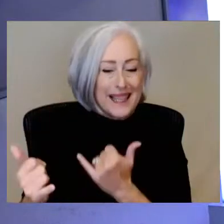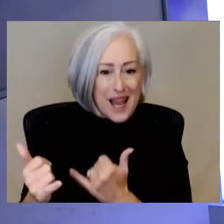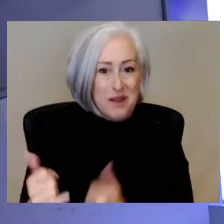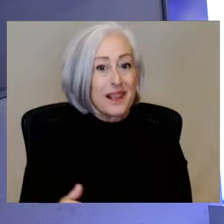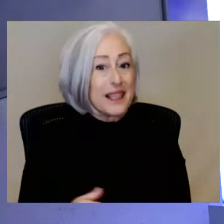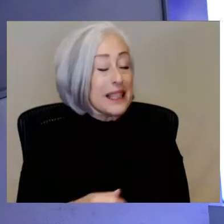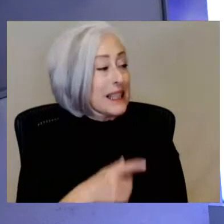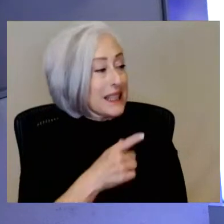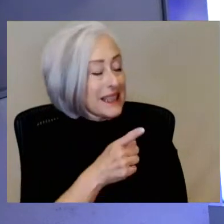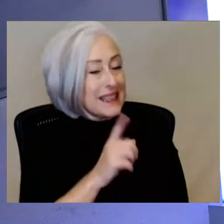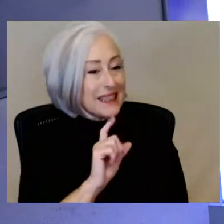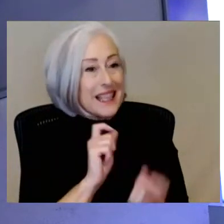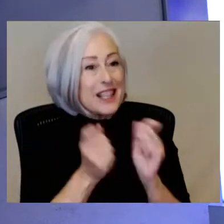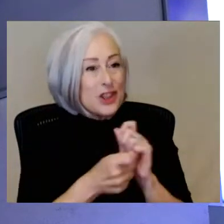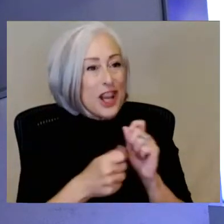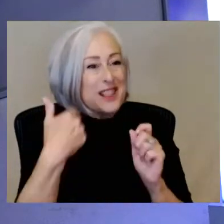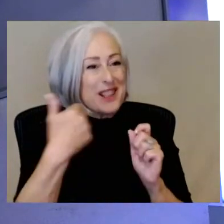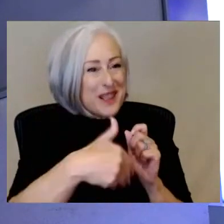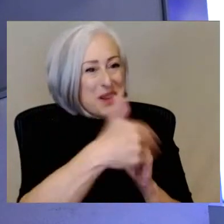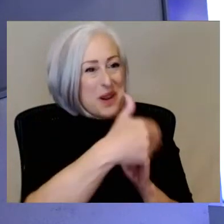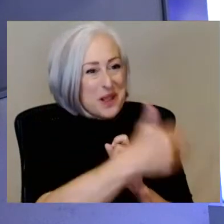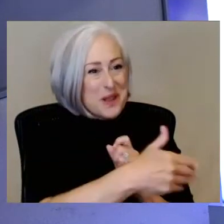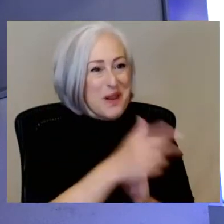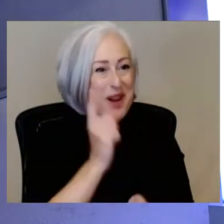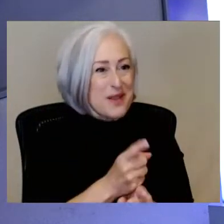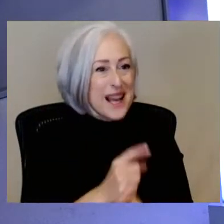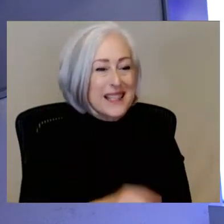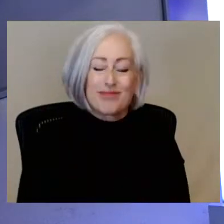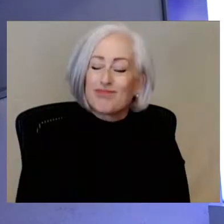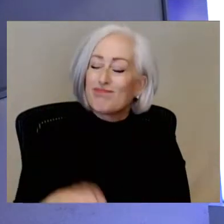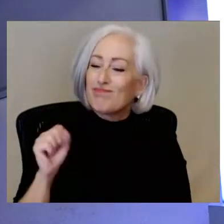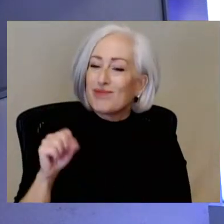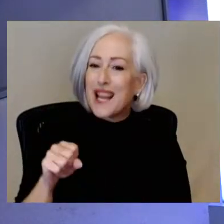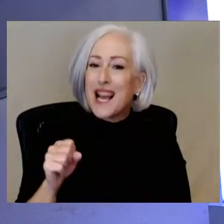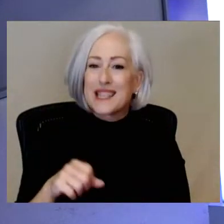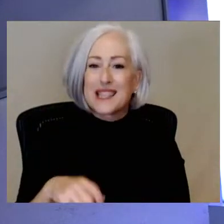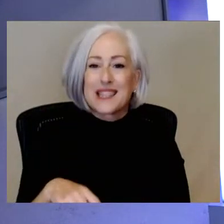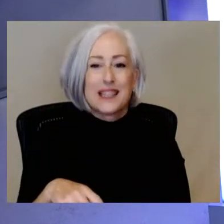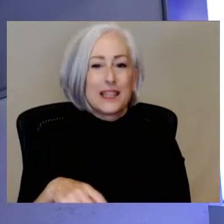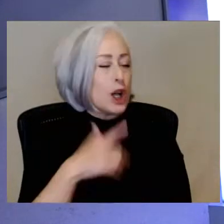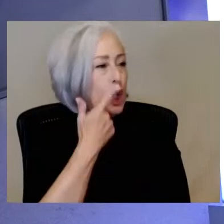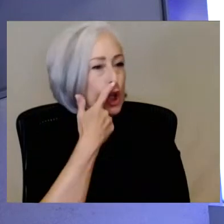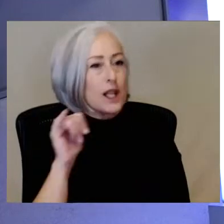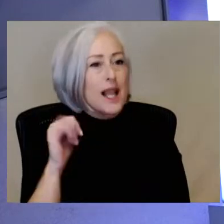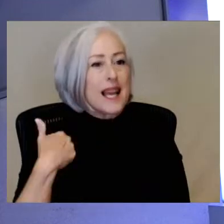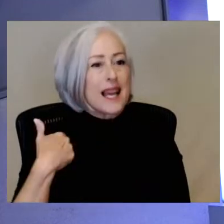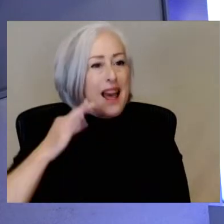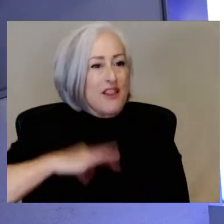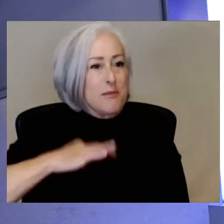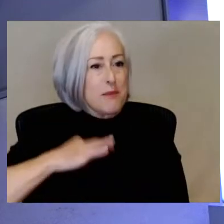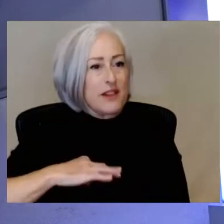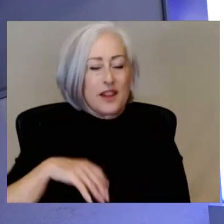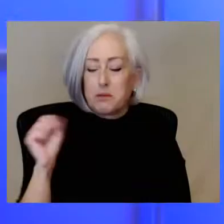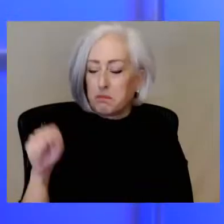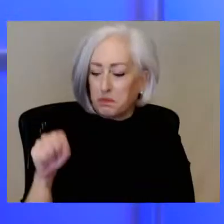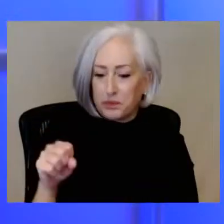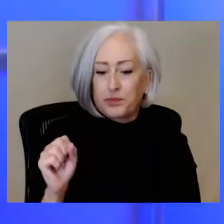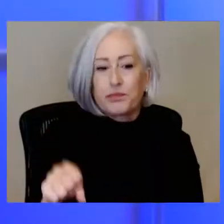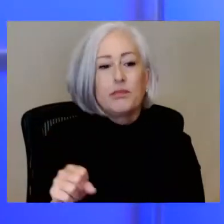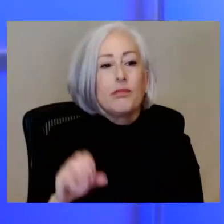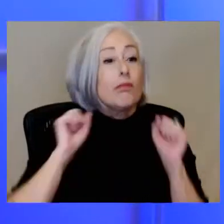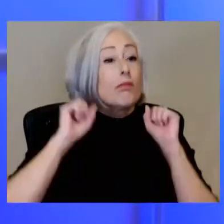change from time to time. So they do change from time to time. I'm with you about that. Mediterranean. It looks like it has a lot of benefits and a lot of disease. Yeah. So